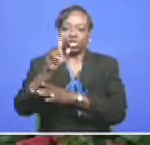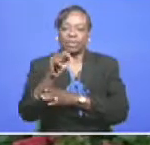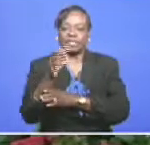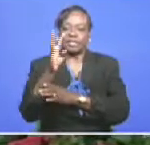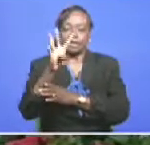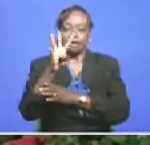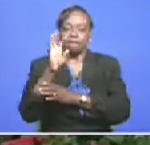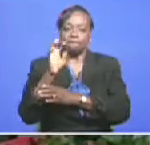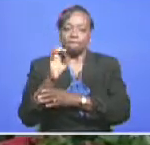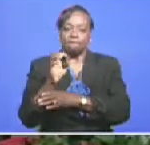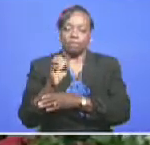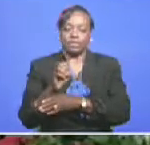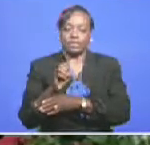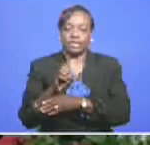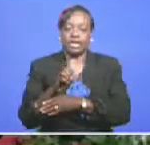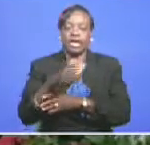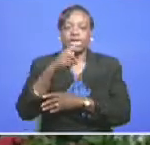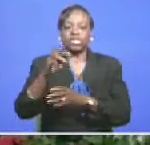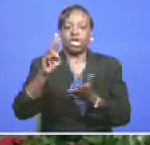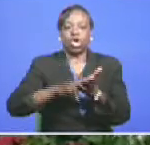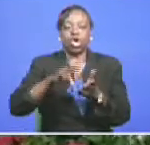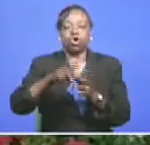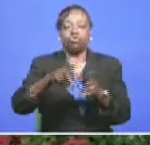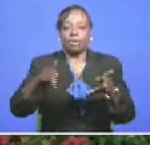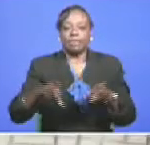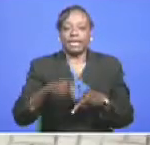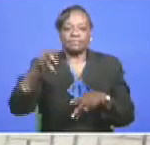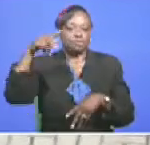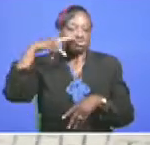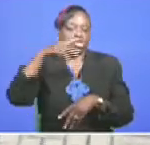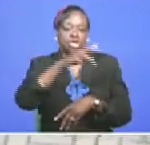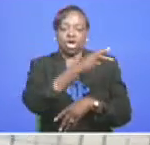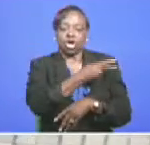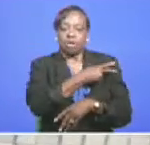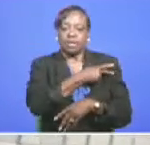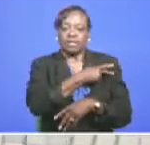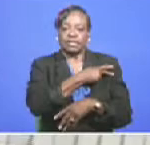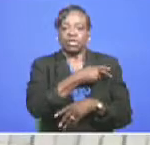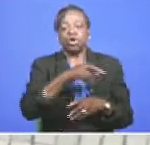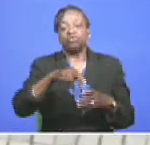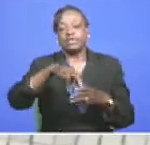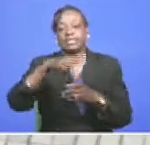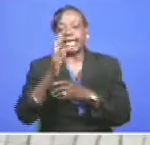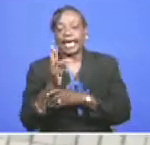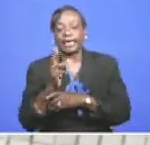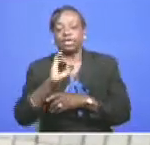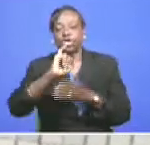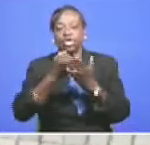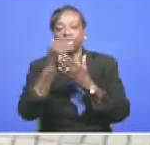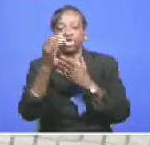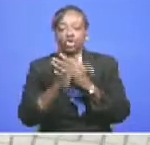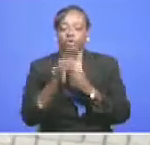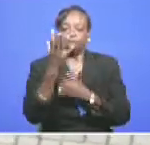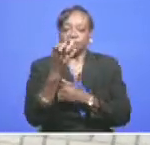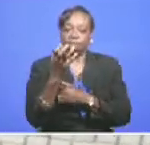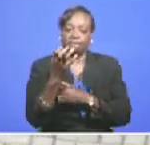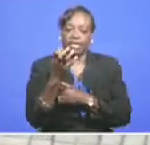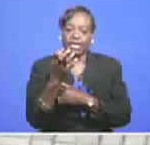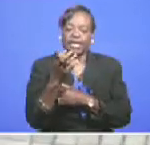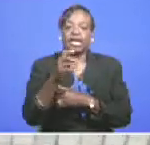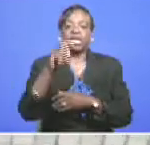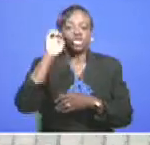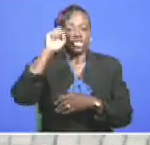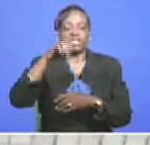replaced former NIB Director Patricia Hermans, who tendered her resignation on June 15th. Virgil Roll revealed plans to make